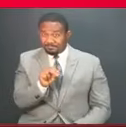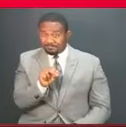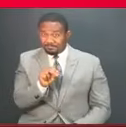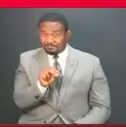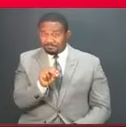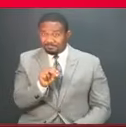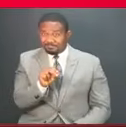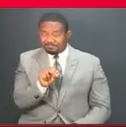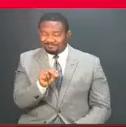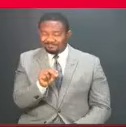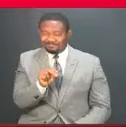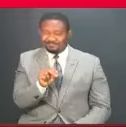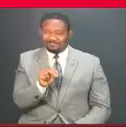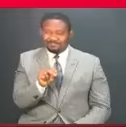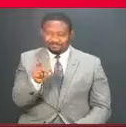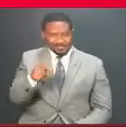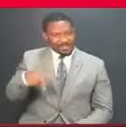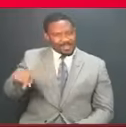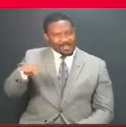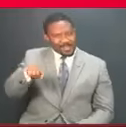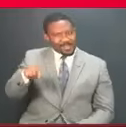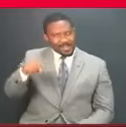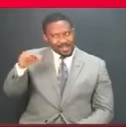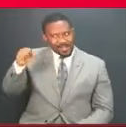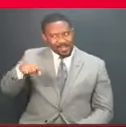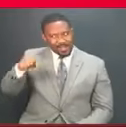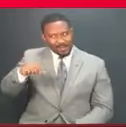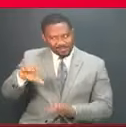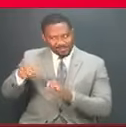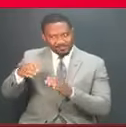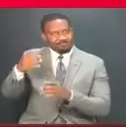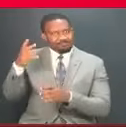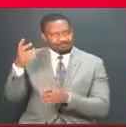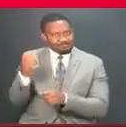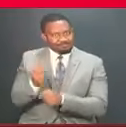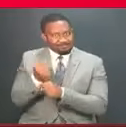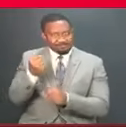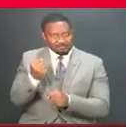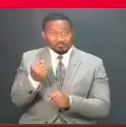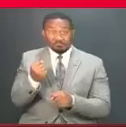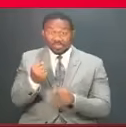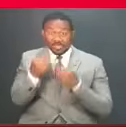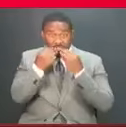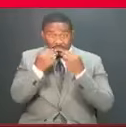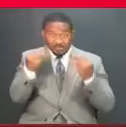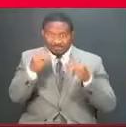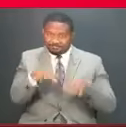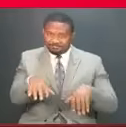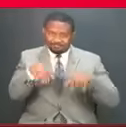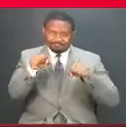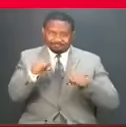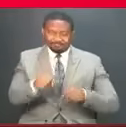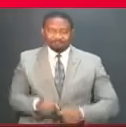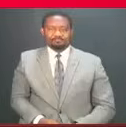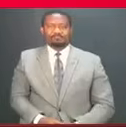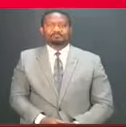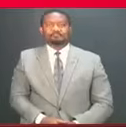Honorable members, the ayes have it. The motion is accordingly adopted.